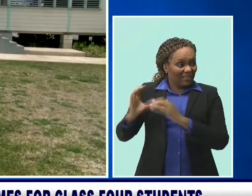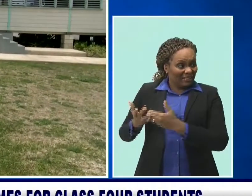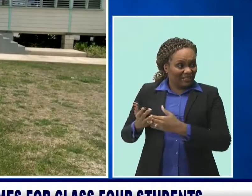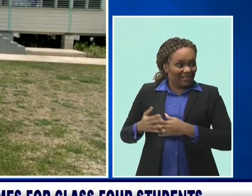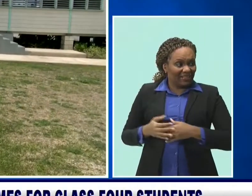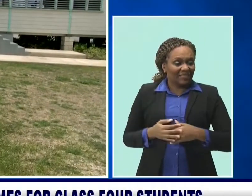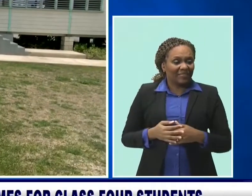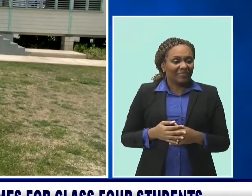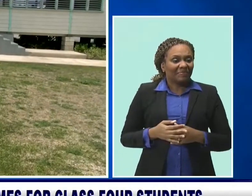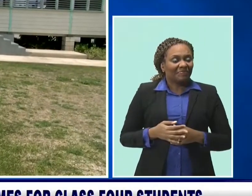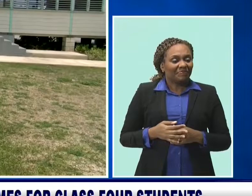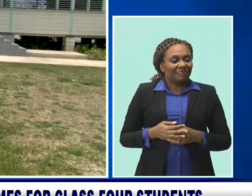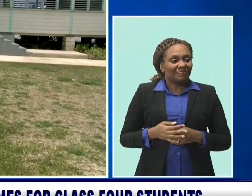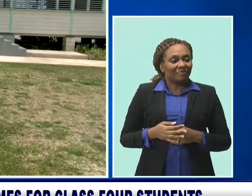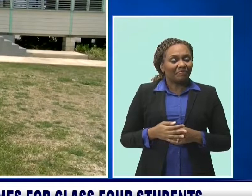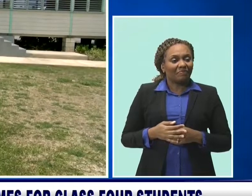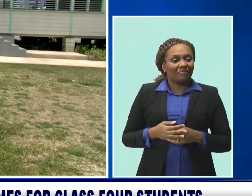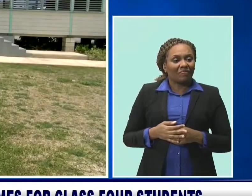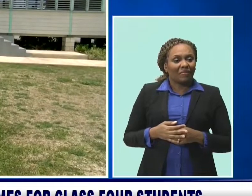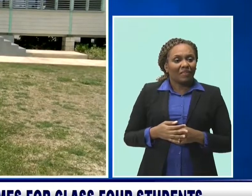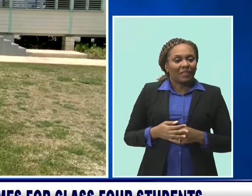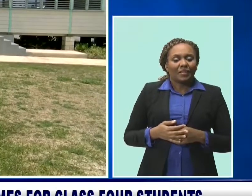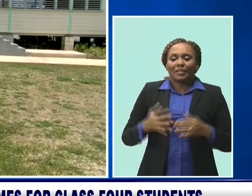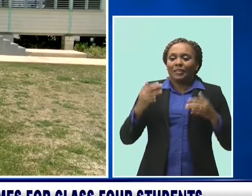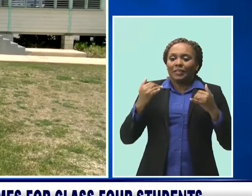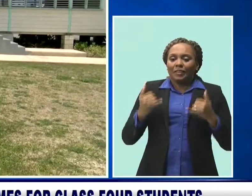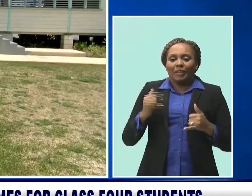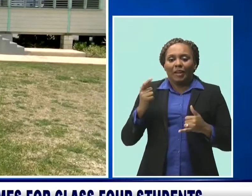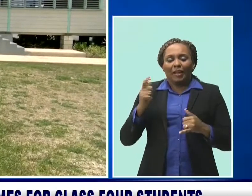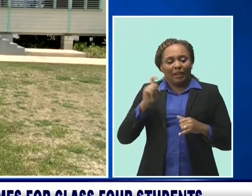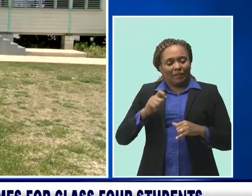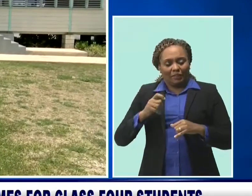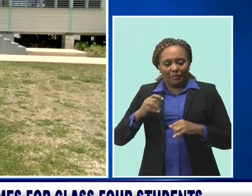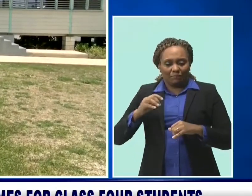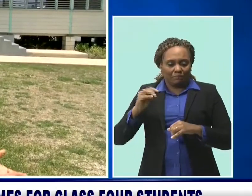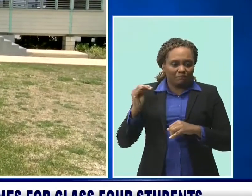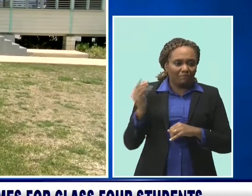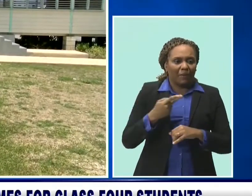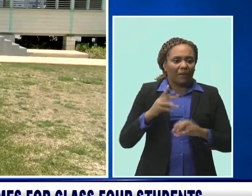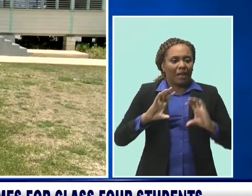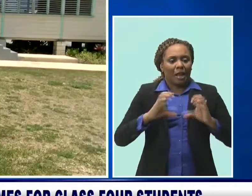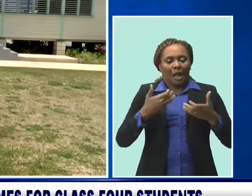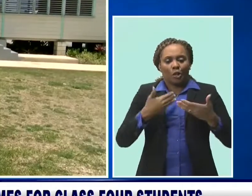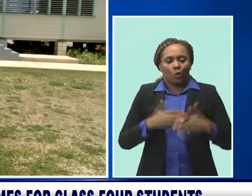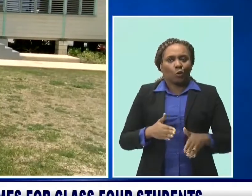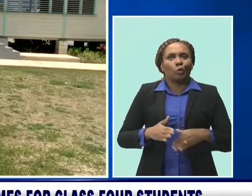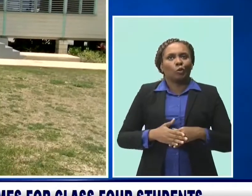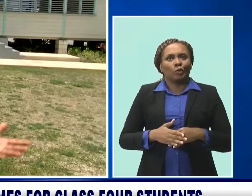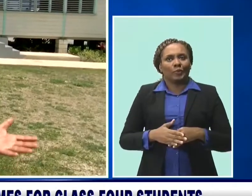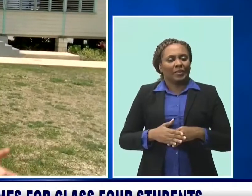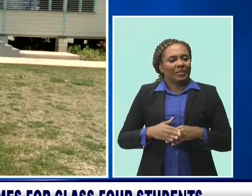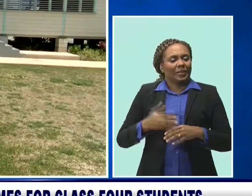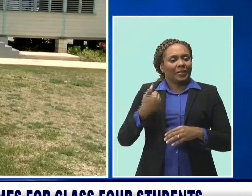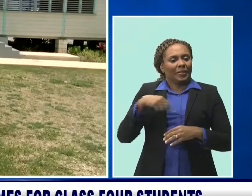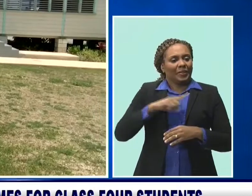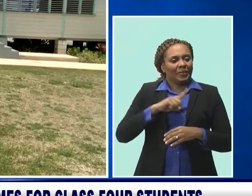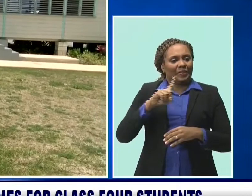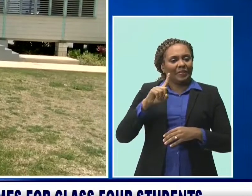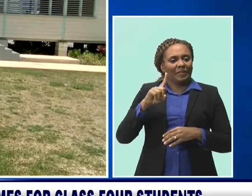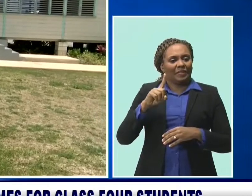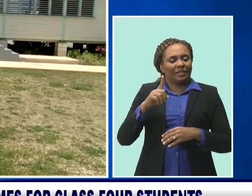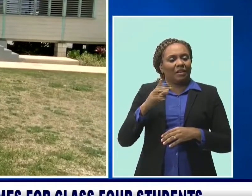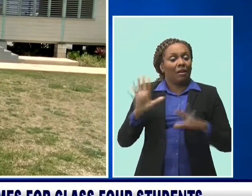weeks. And they know you have to root them up out of that environment and bring them now into the physical environment. We have split the